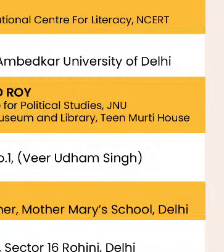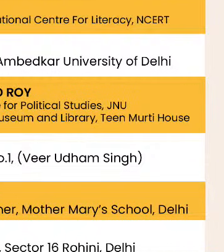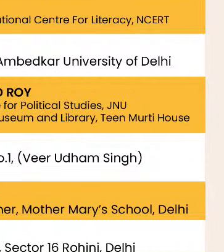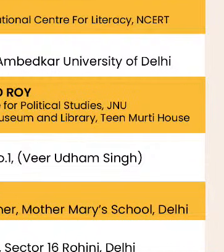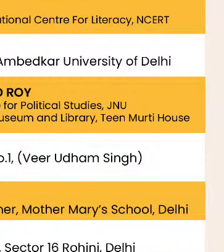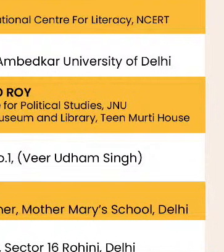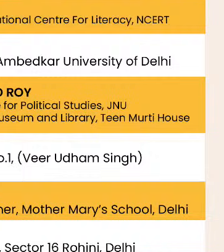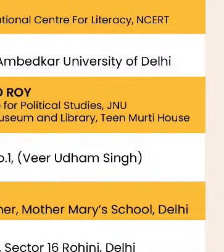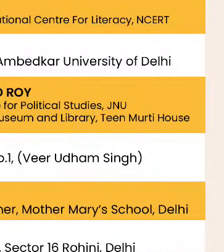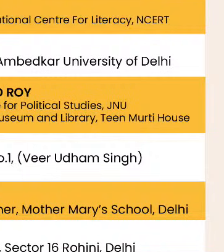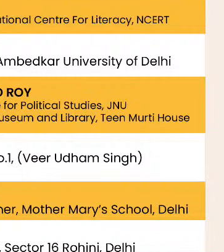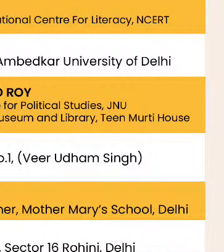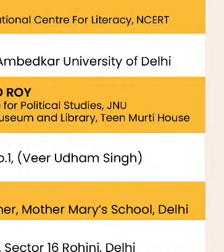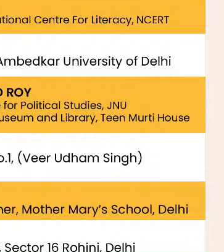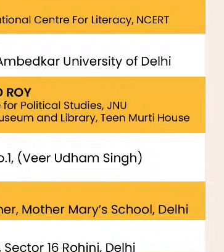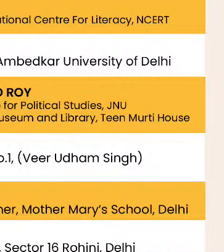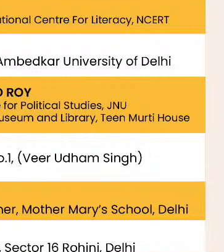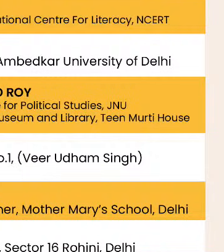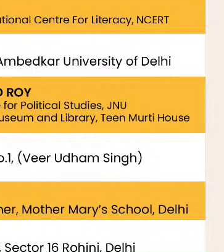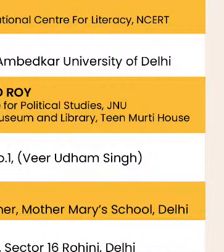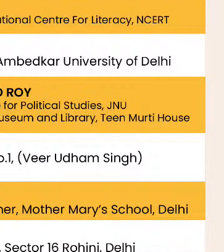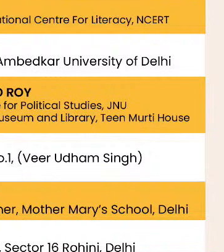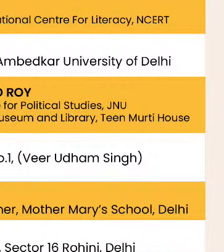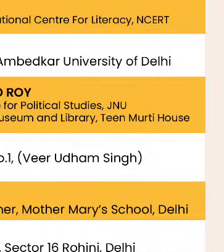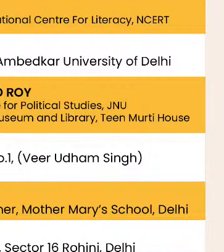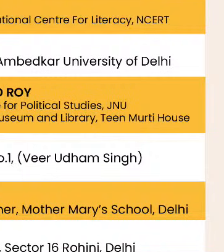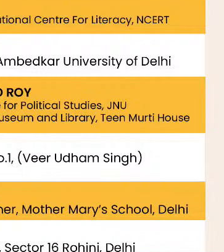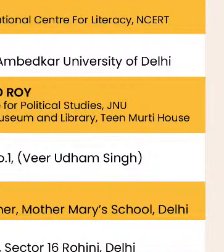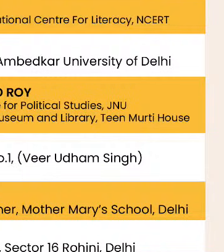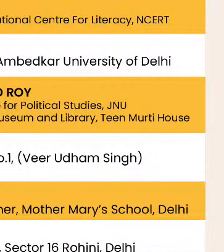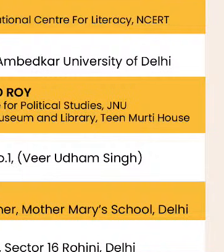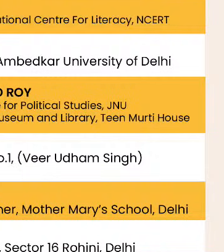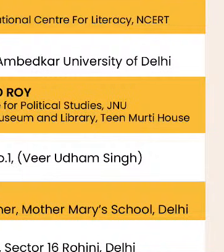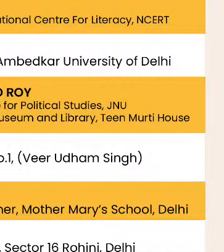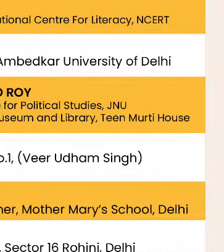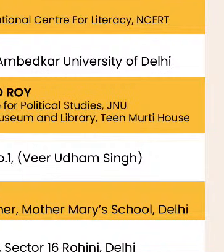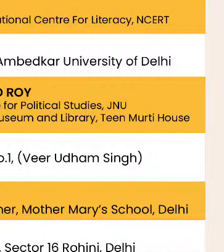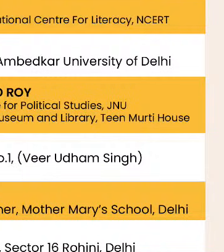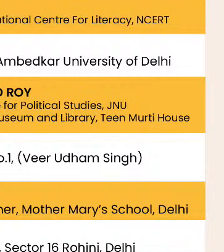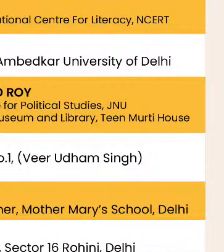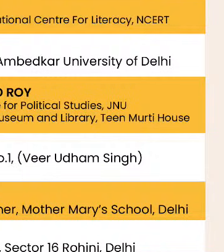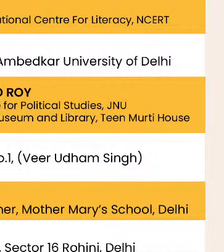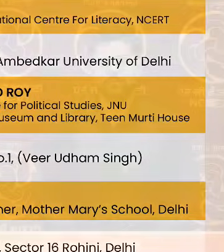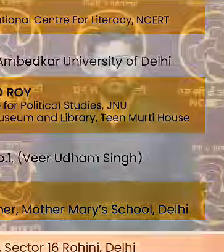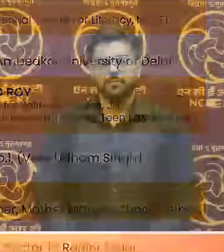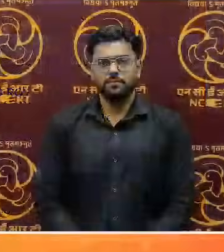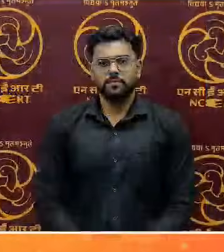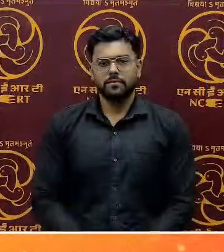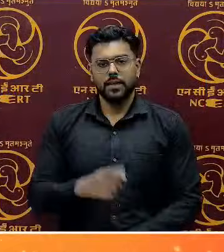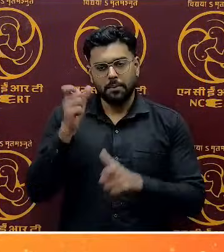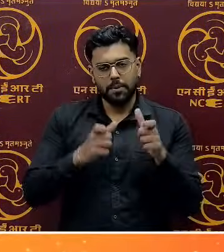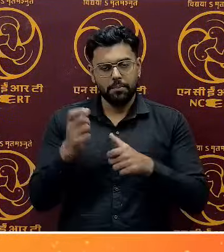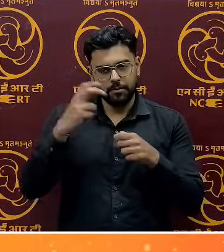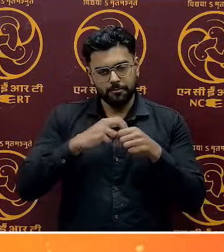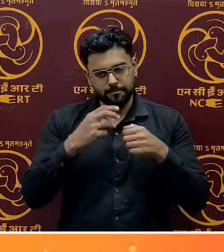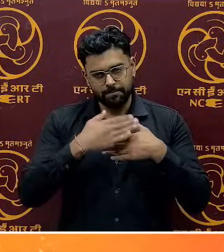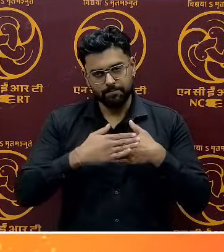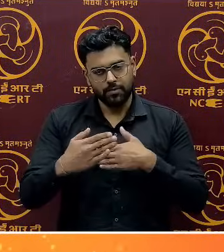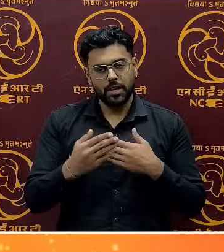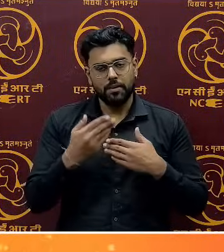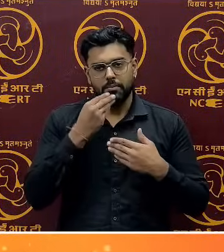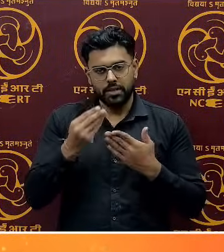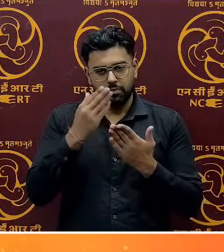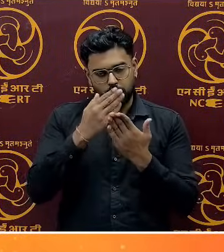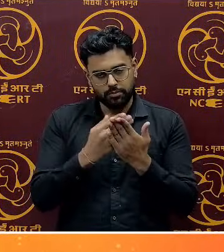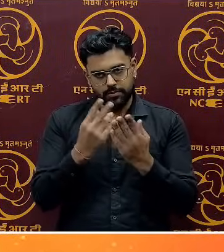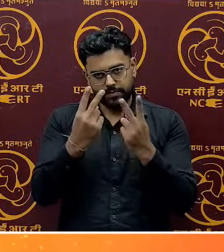be building self-worth and developing a healthy sense of self. We request you to kindly stay tuned and participate in the